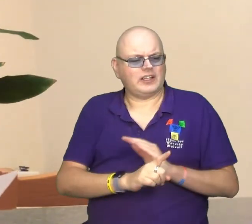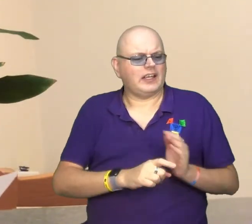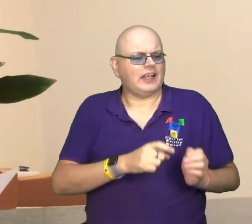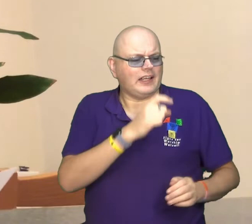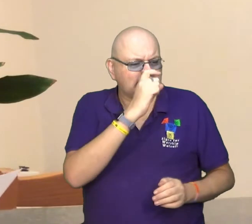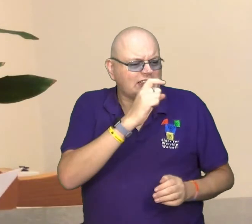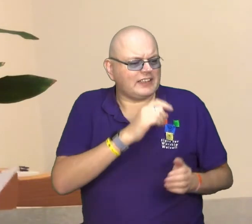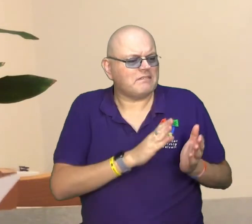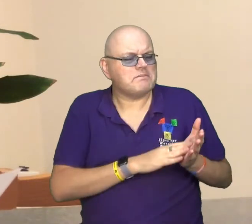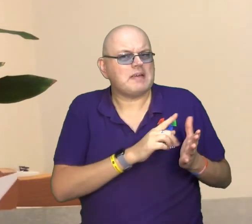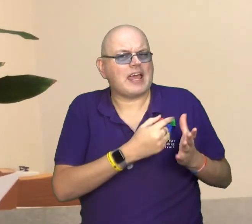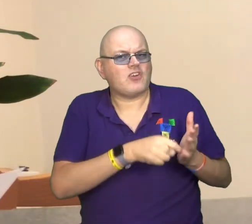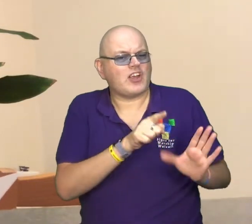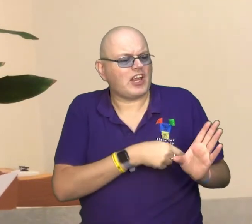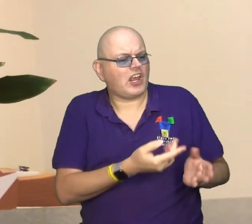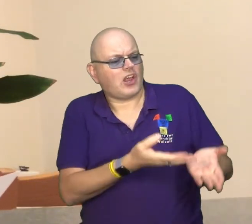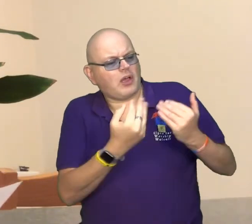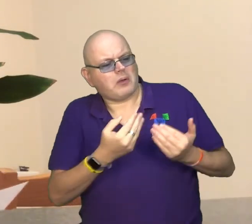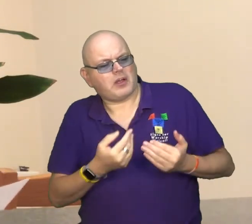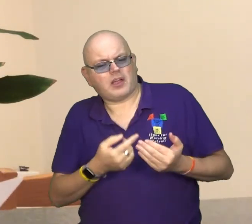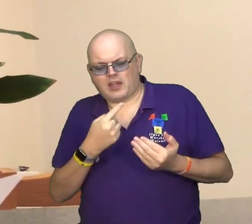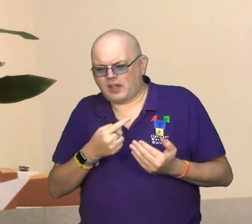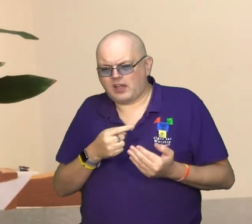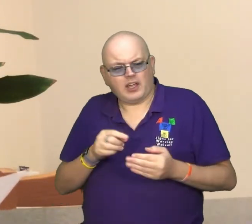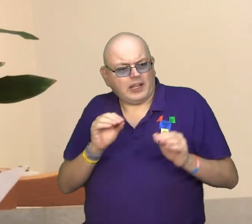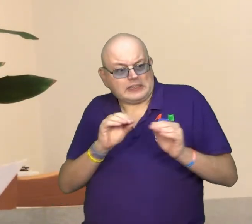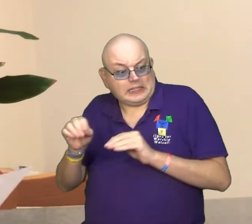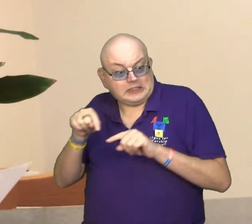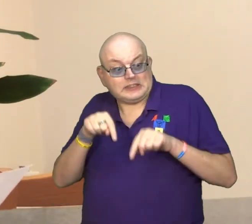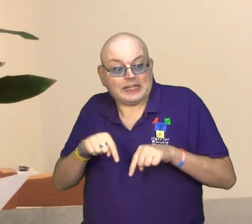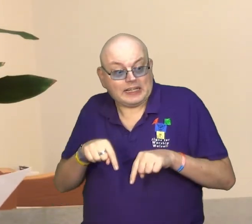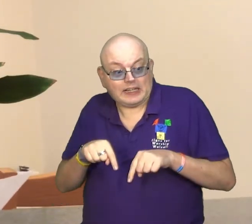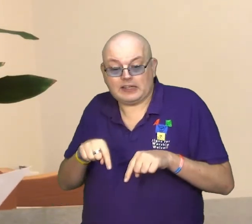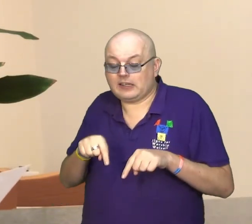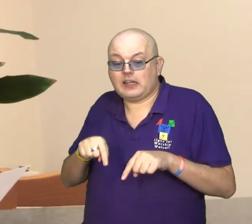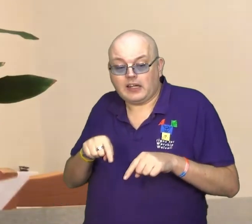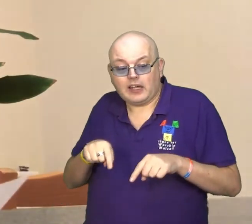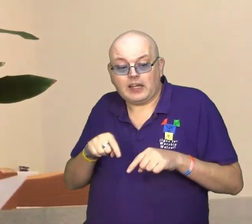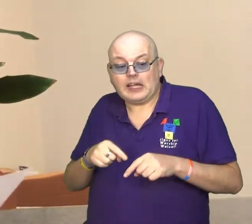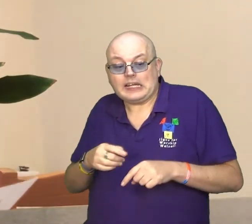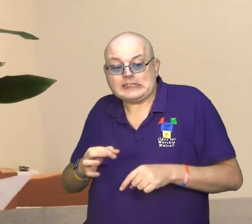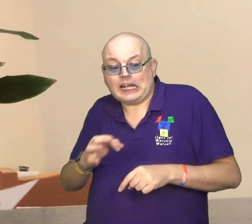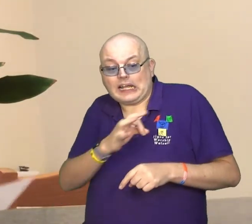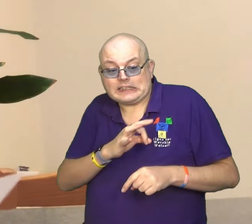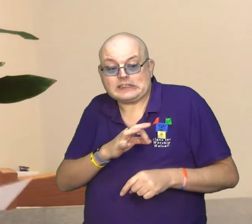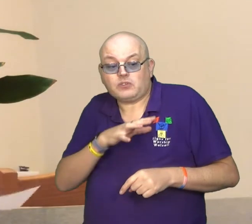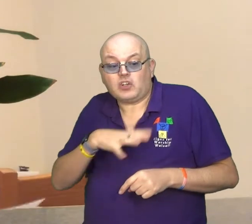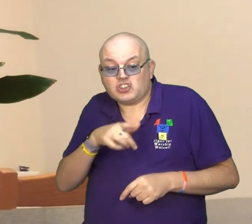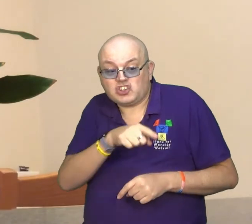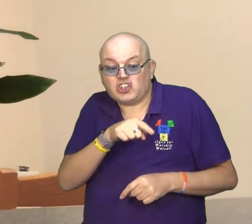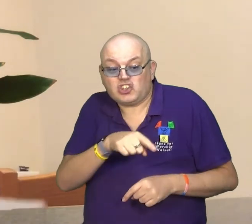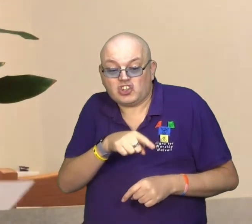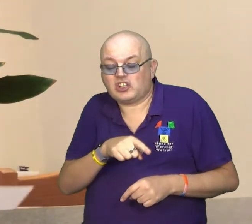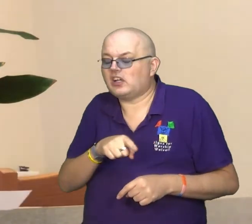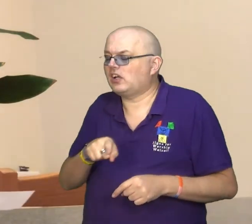back and called her sister Mary aside. "The teacher is here," she said, "and is asking for